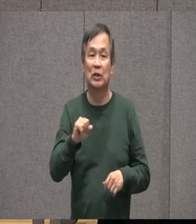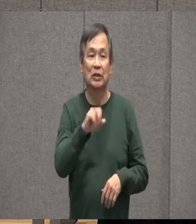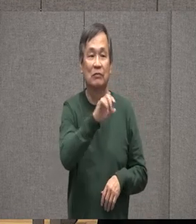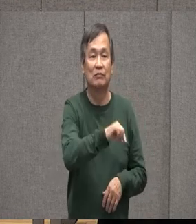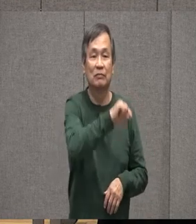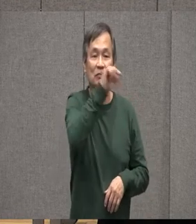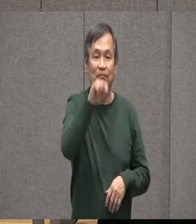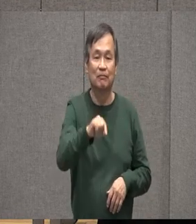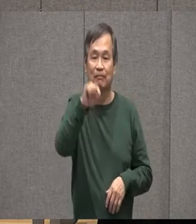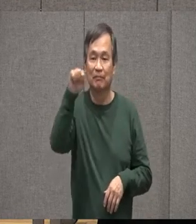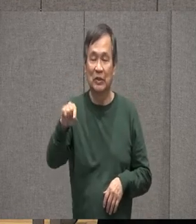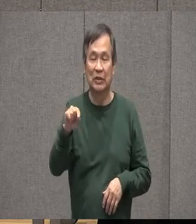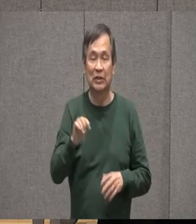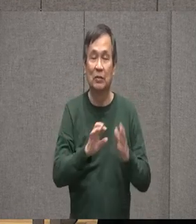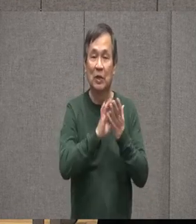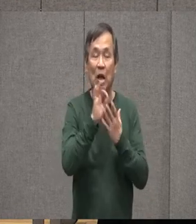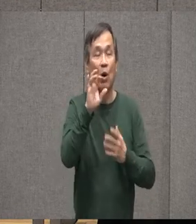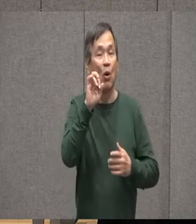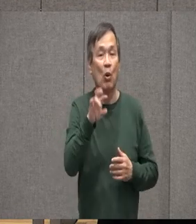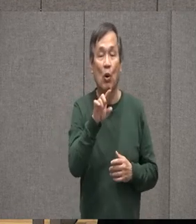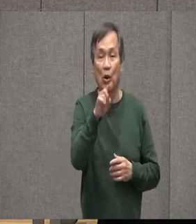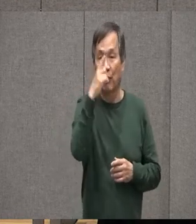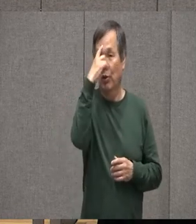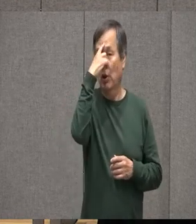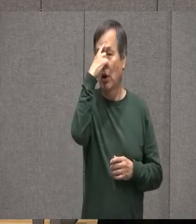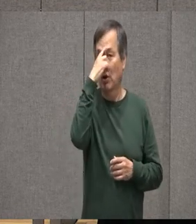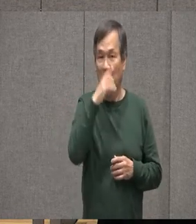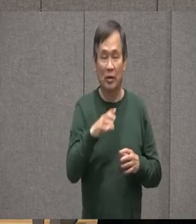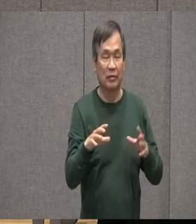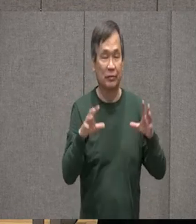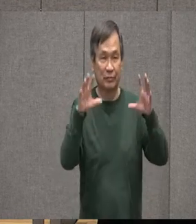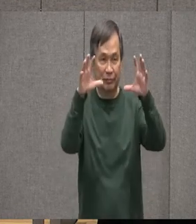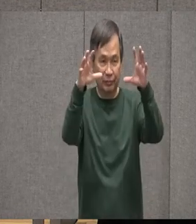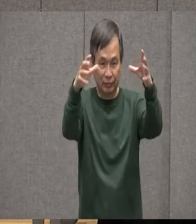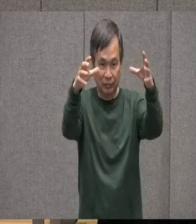5, 10, 15, 20, 25, 30. Or you might have even thought about groups inside of groups.